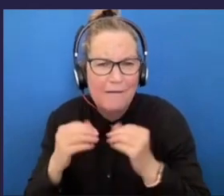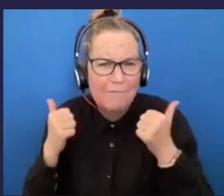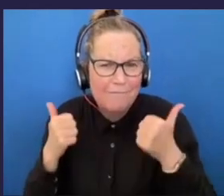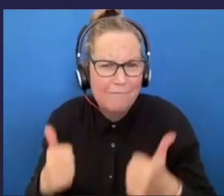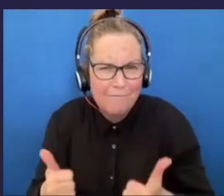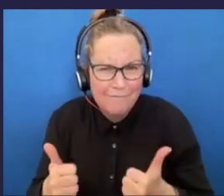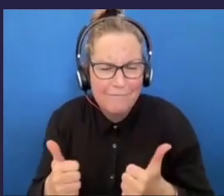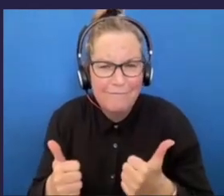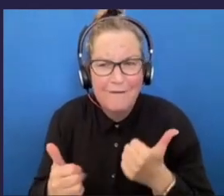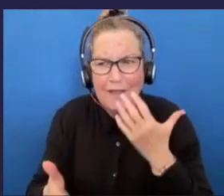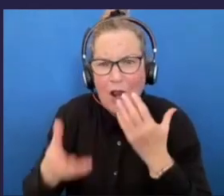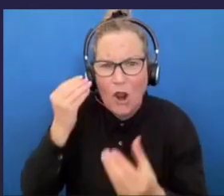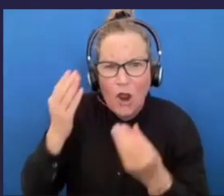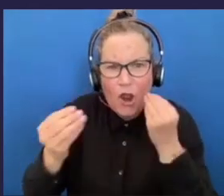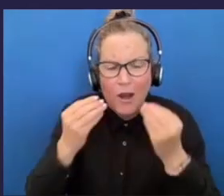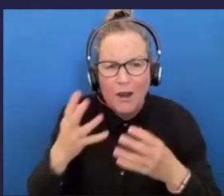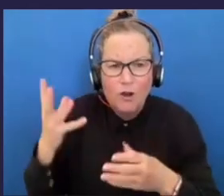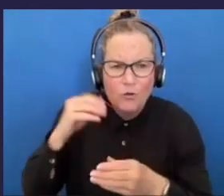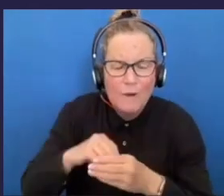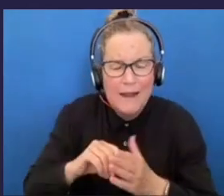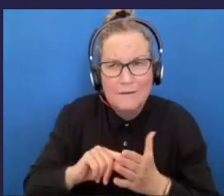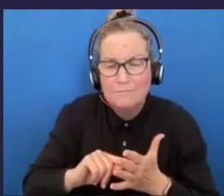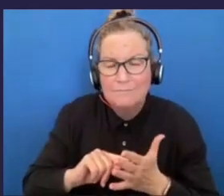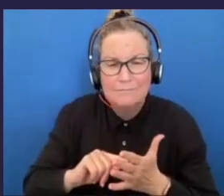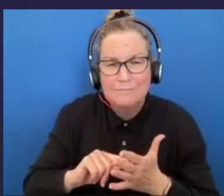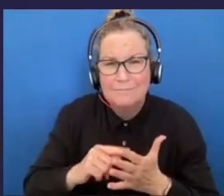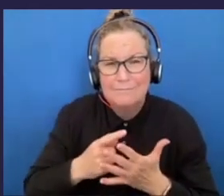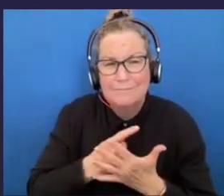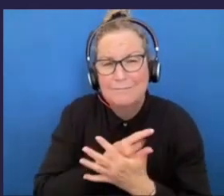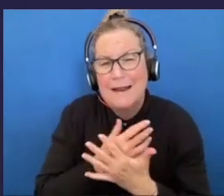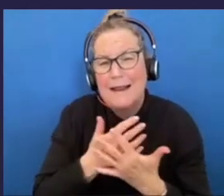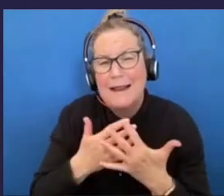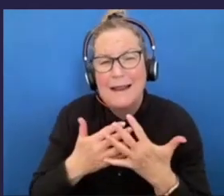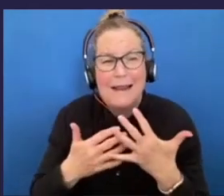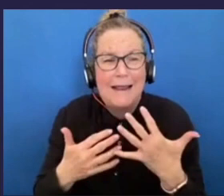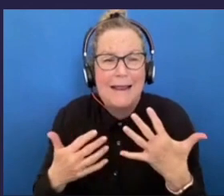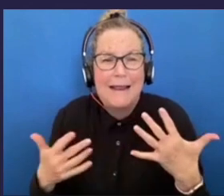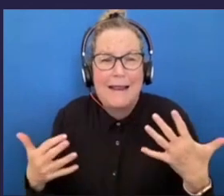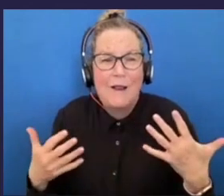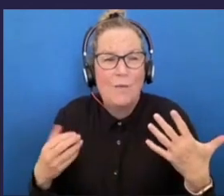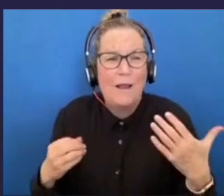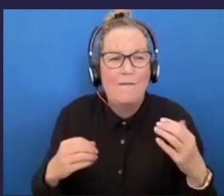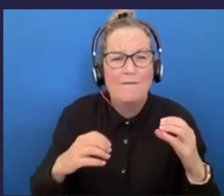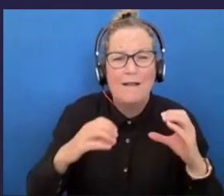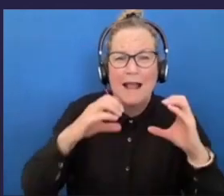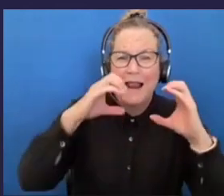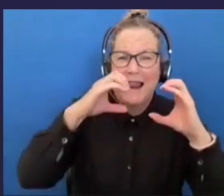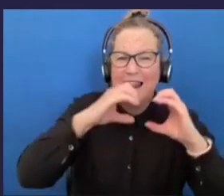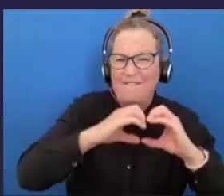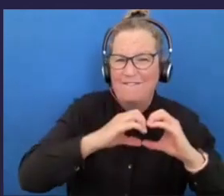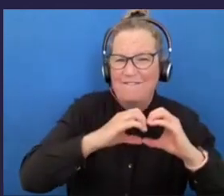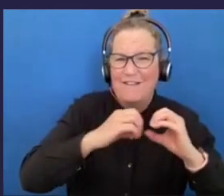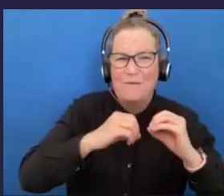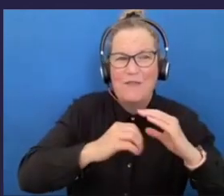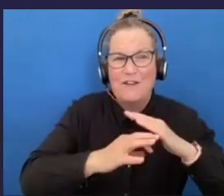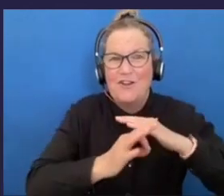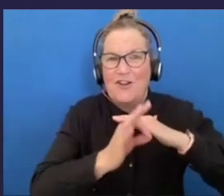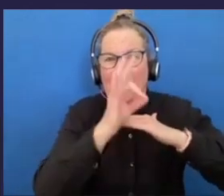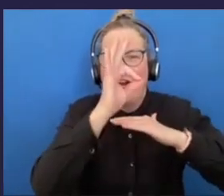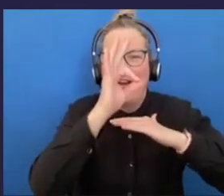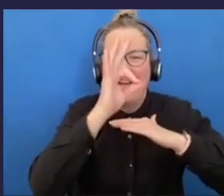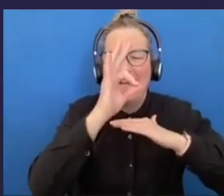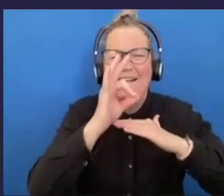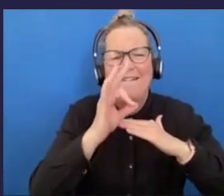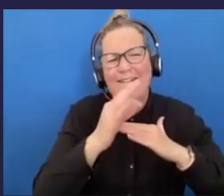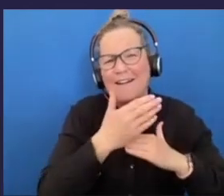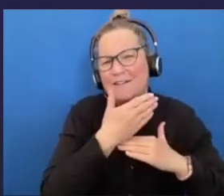they're contributing, and it's really just endless. Like the picture, we've got a love heart with the sky. And so we just want to see more and more people enter